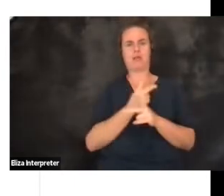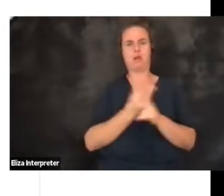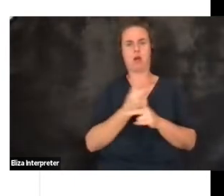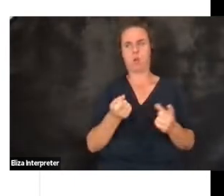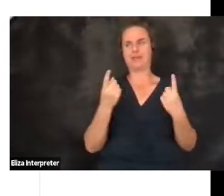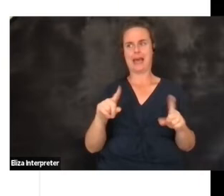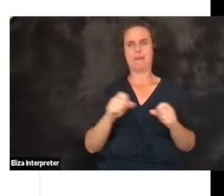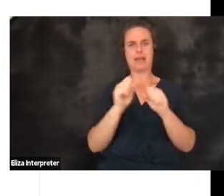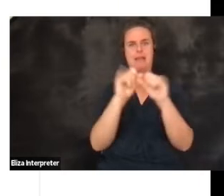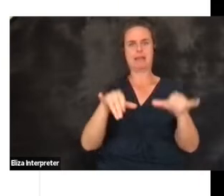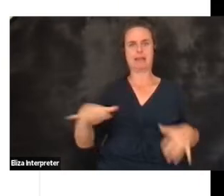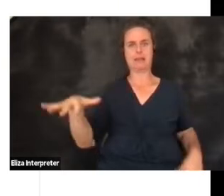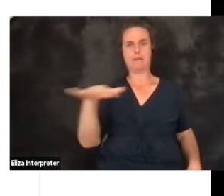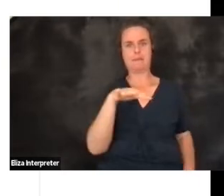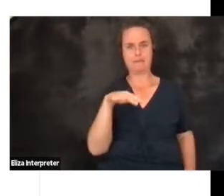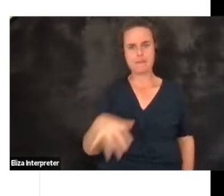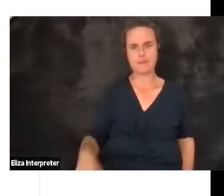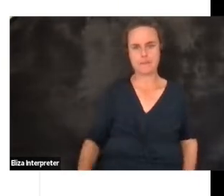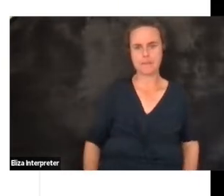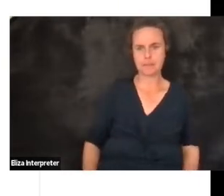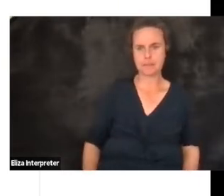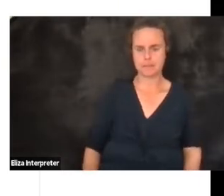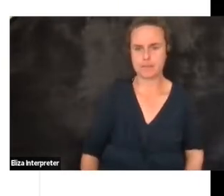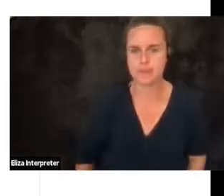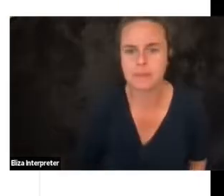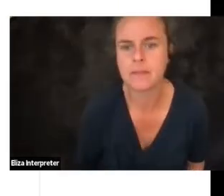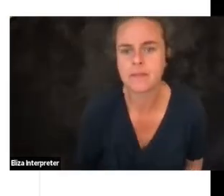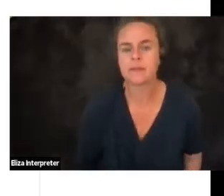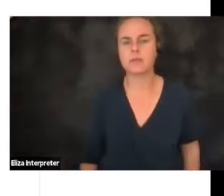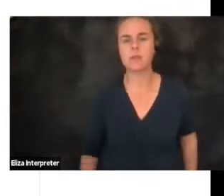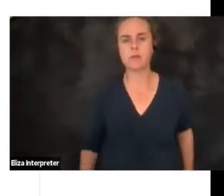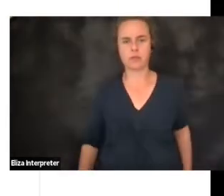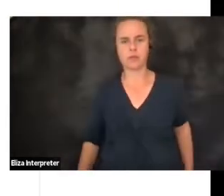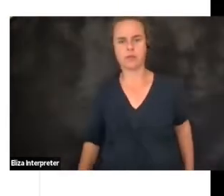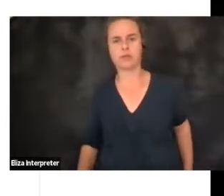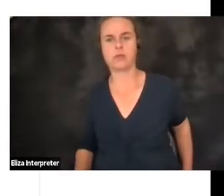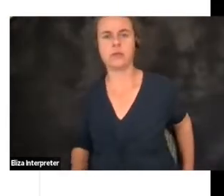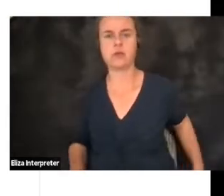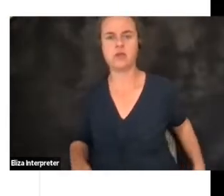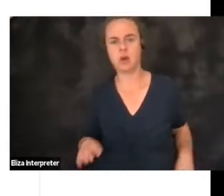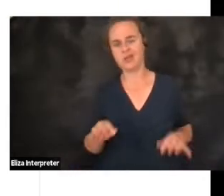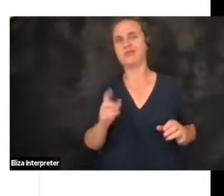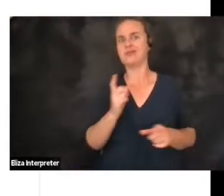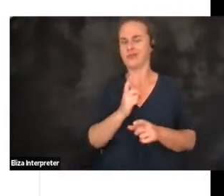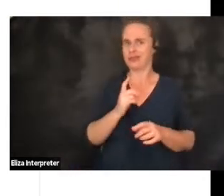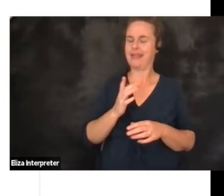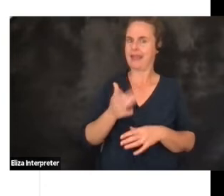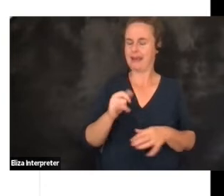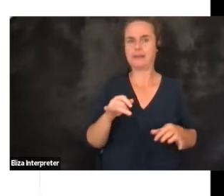which does definitely infer that there are some data skills that we need to have